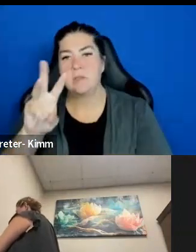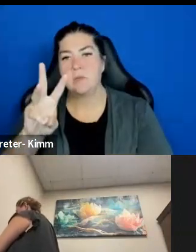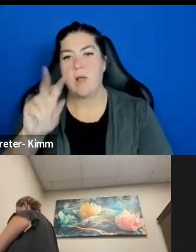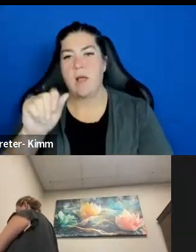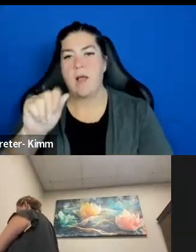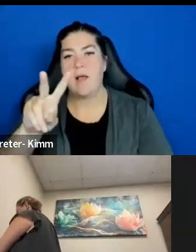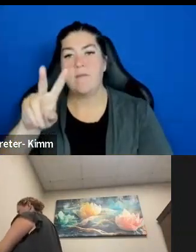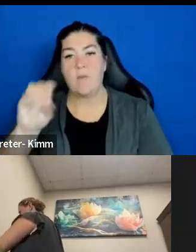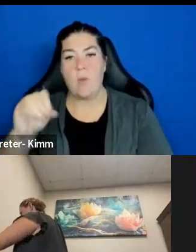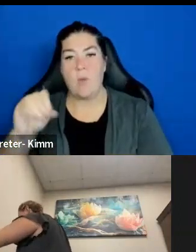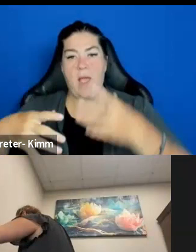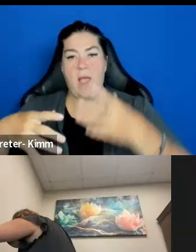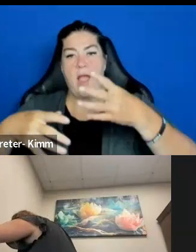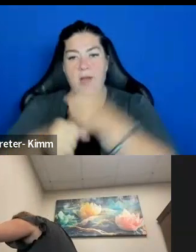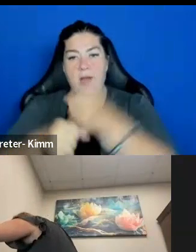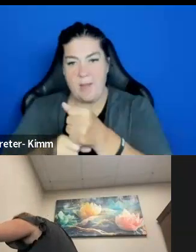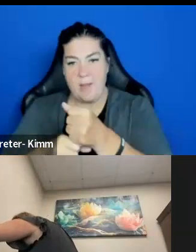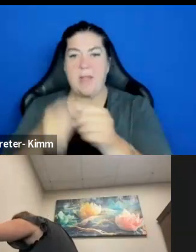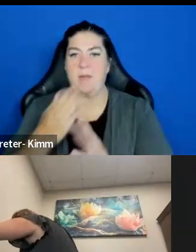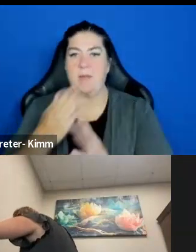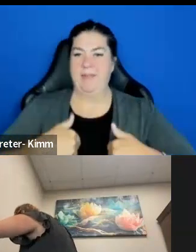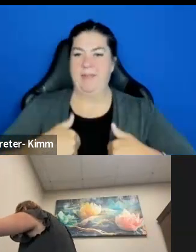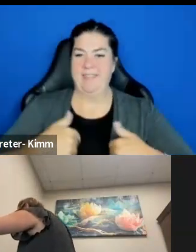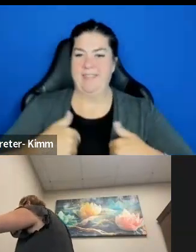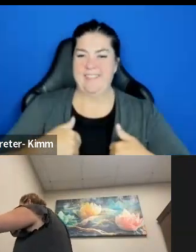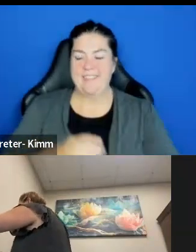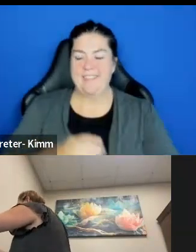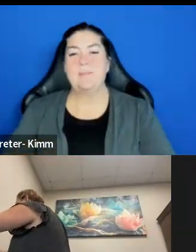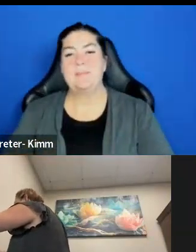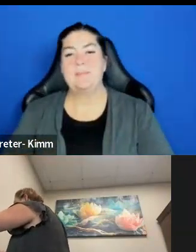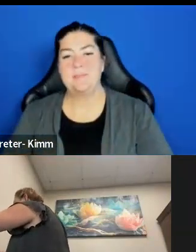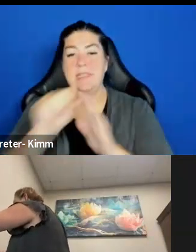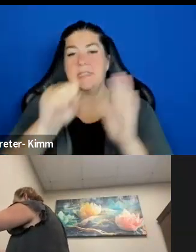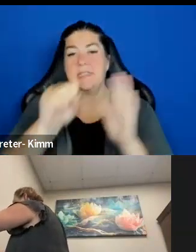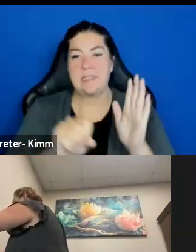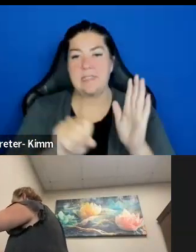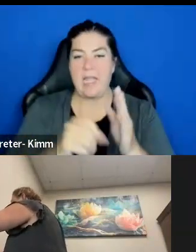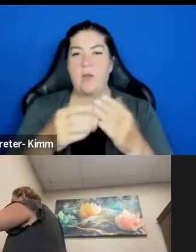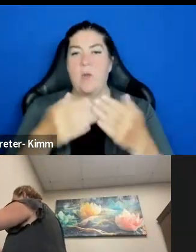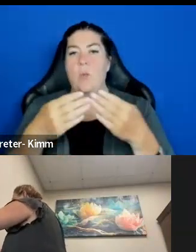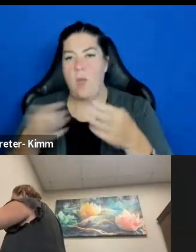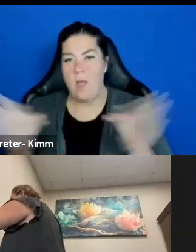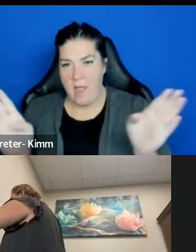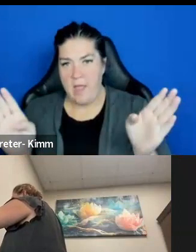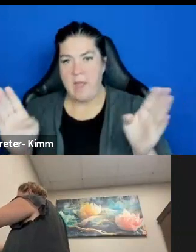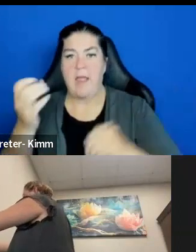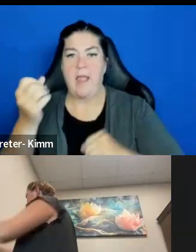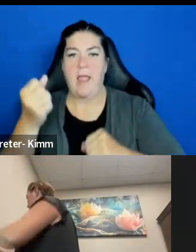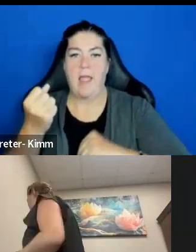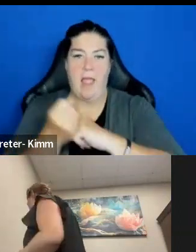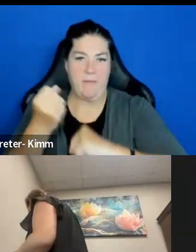that predates myself, but it stands for Statewide